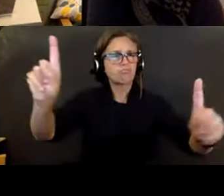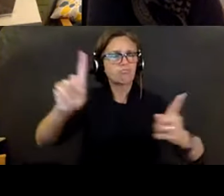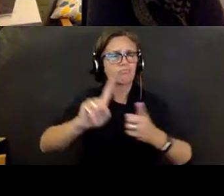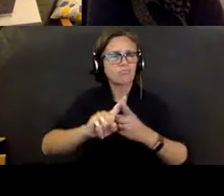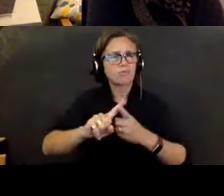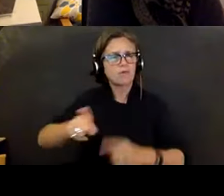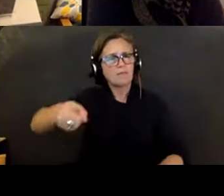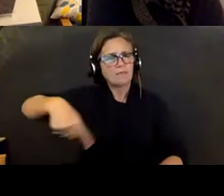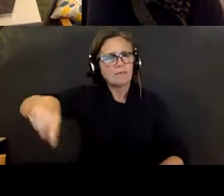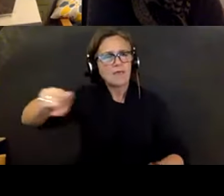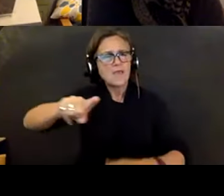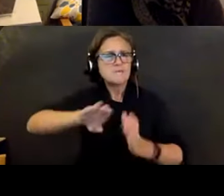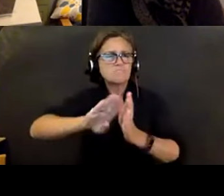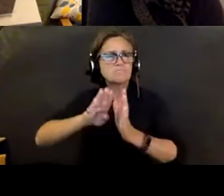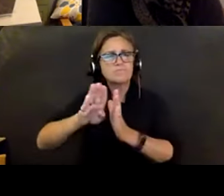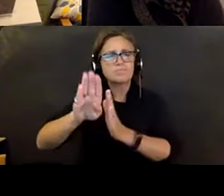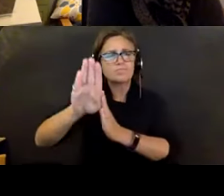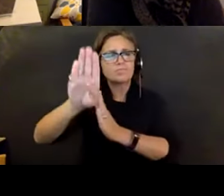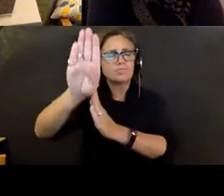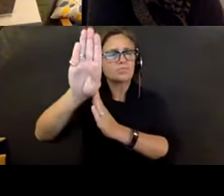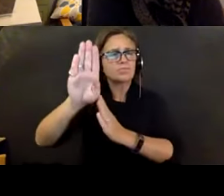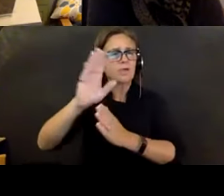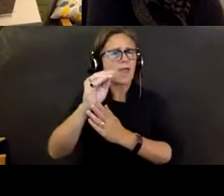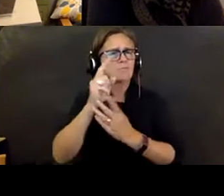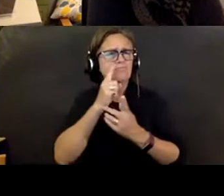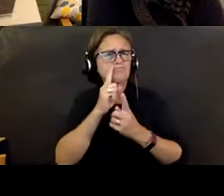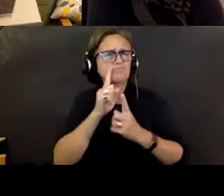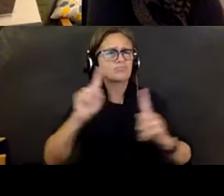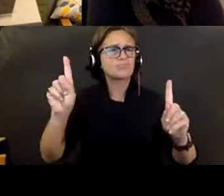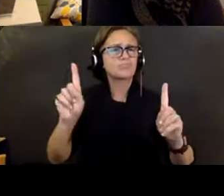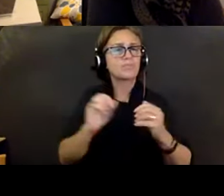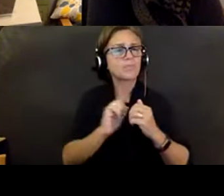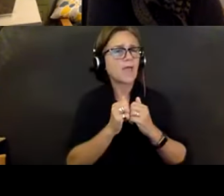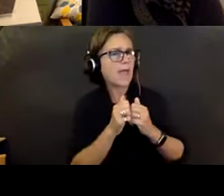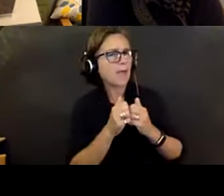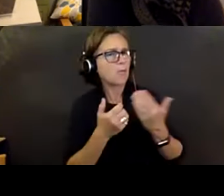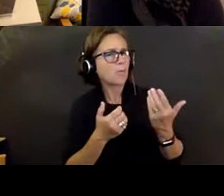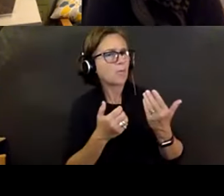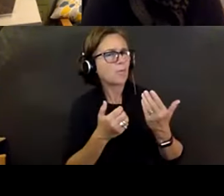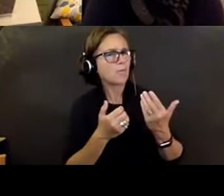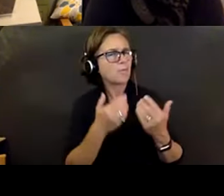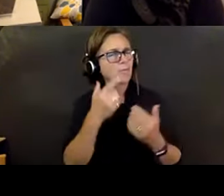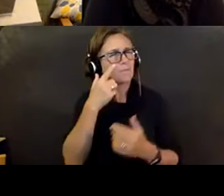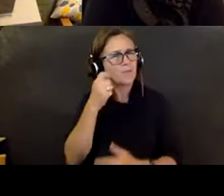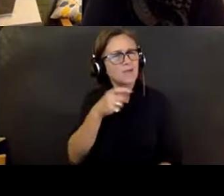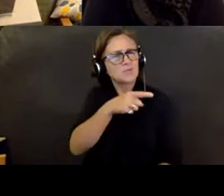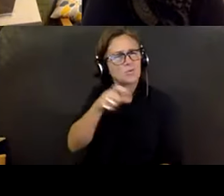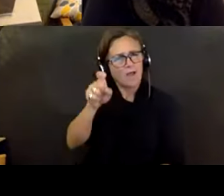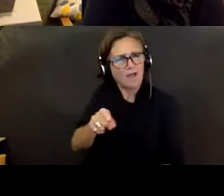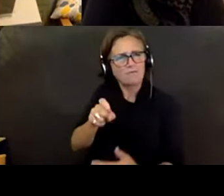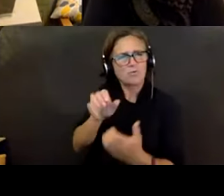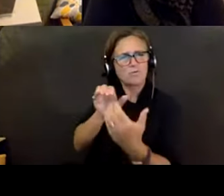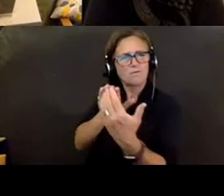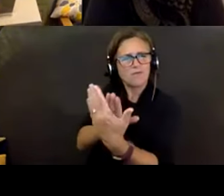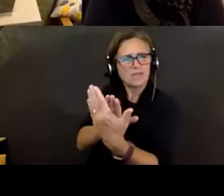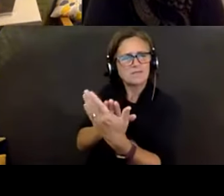goalpost? You have to address these issues that are important and make it difficult for them to achieve. And especially you